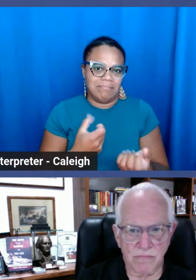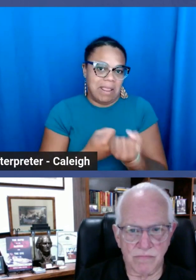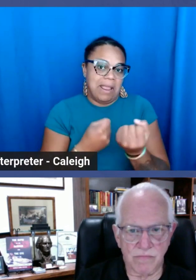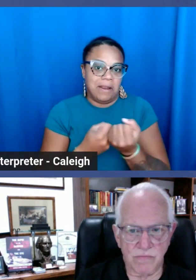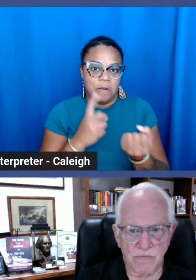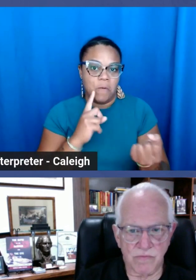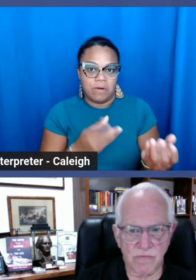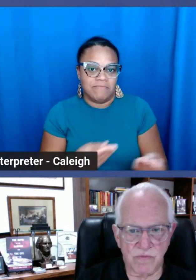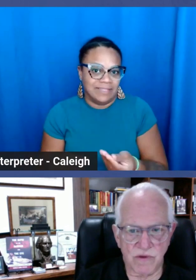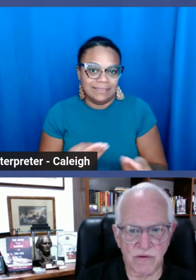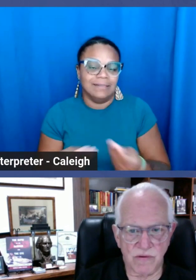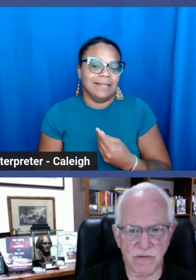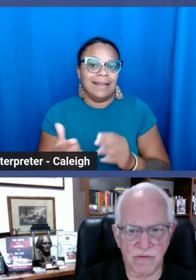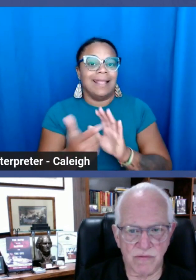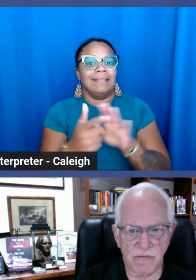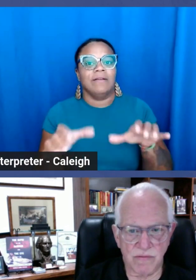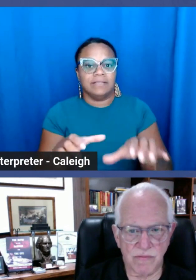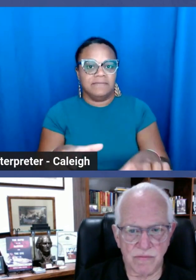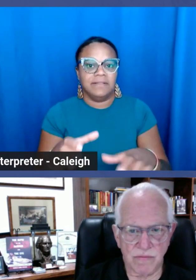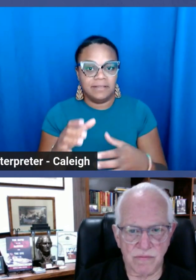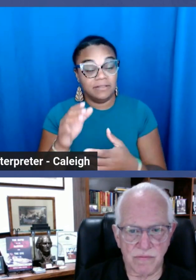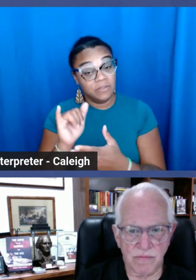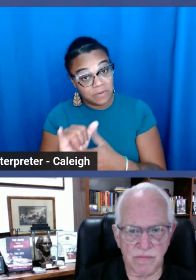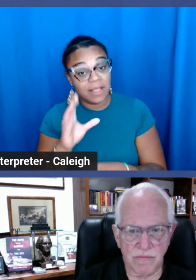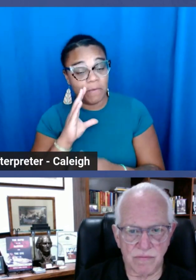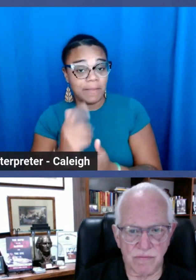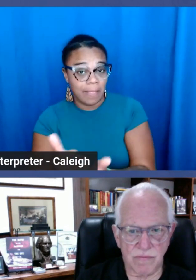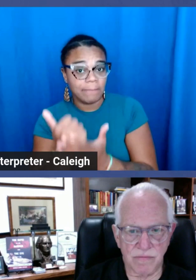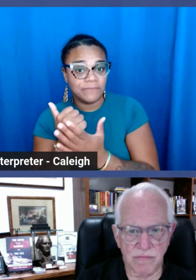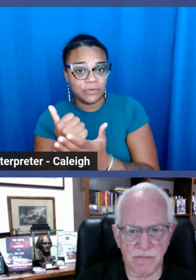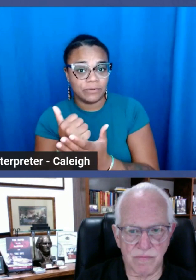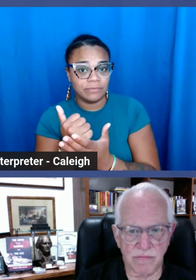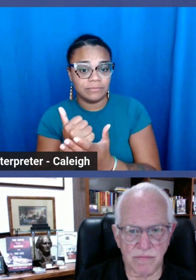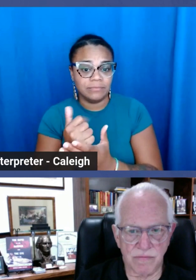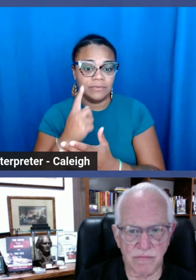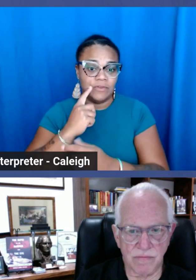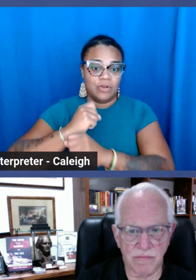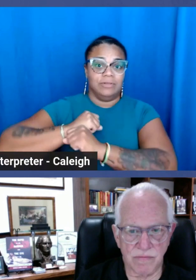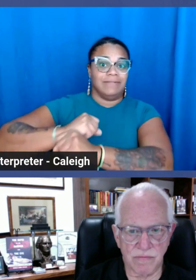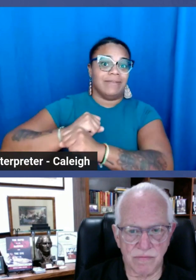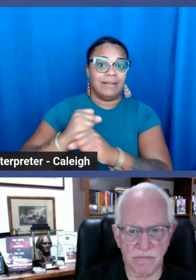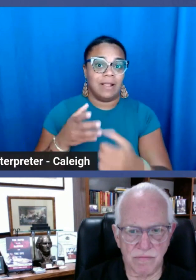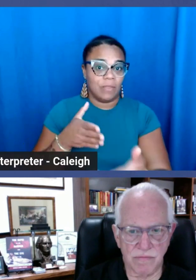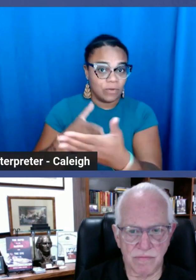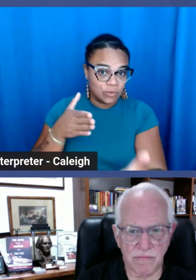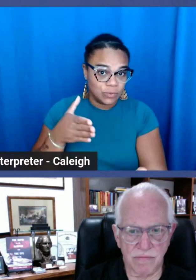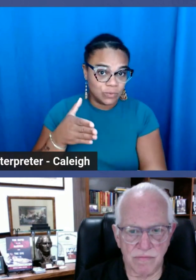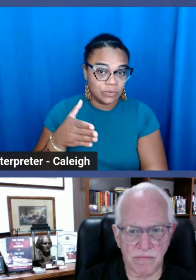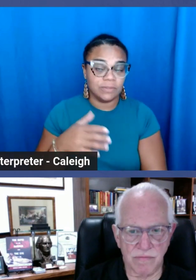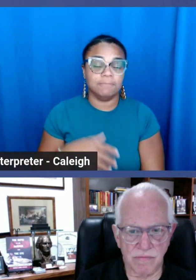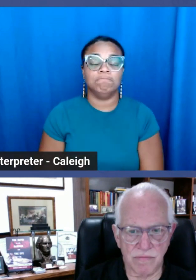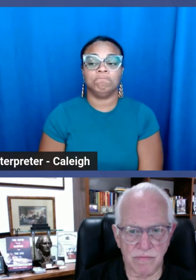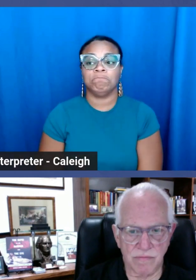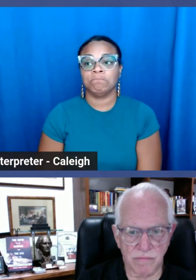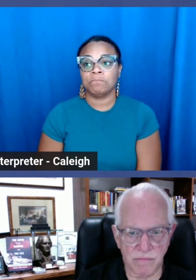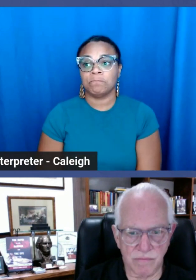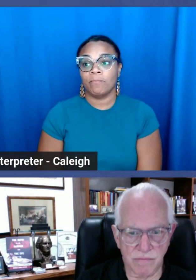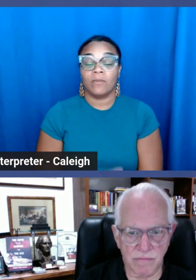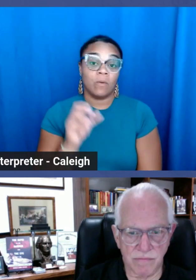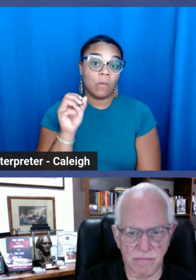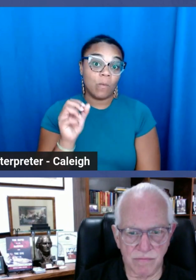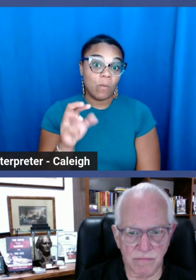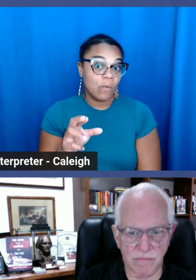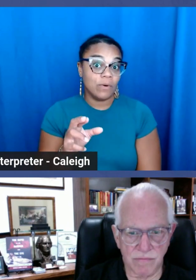activity. And that will be helpful in defending lawsuits or